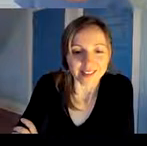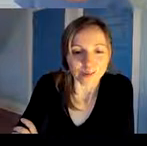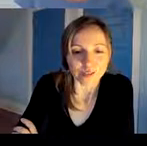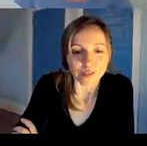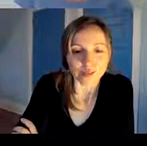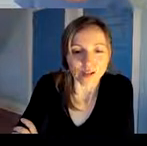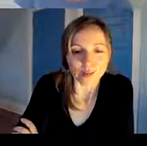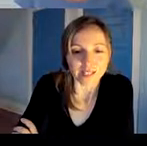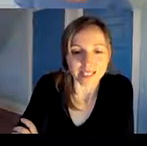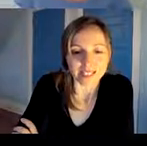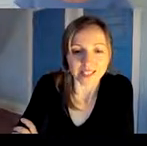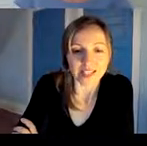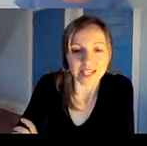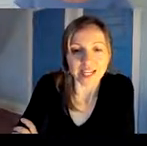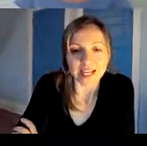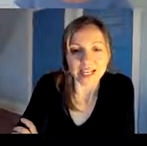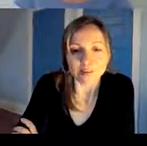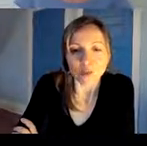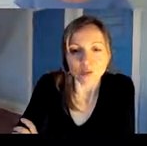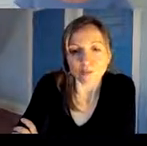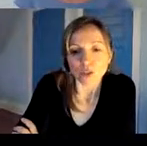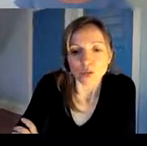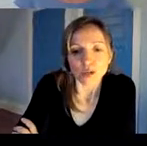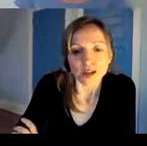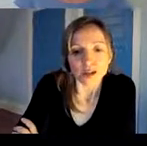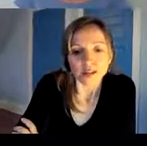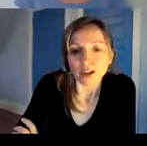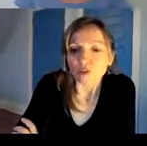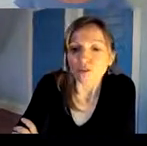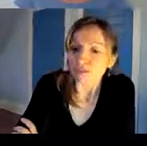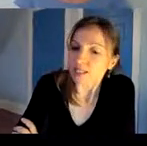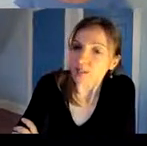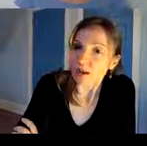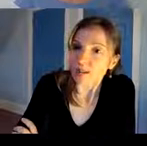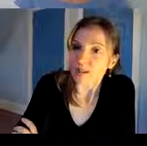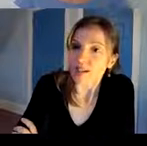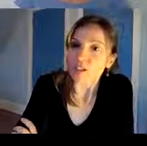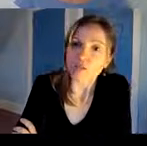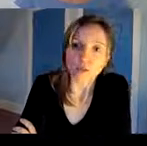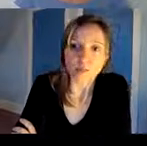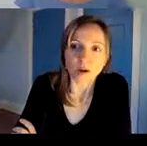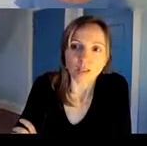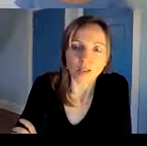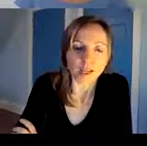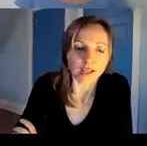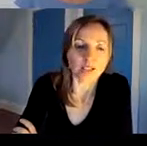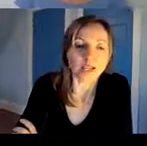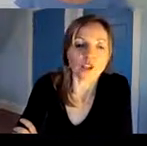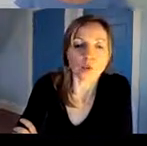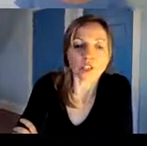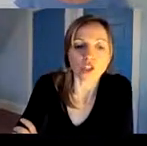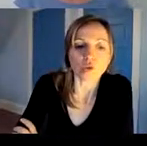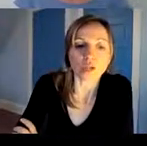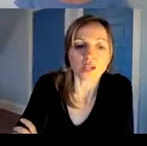a species I'm going to talk about in detail tonight, can produce up to 150 seed pods, and each of those seed pods can